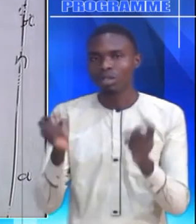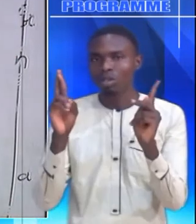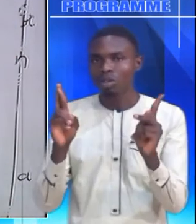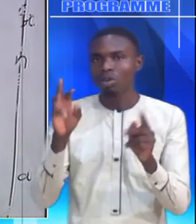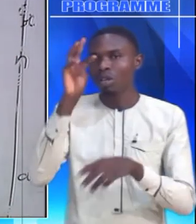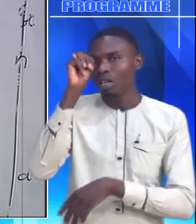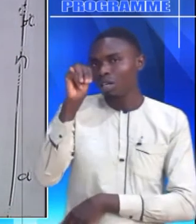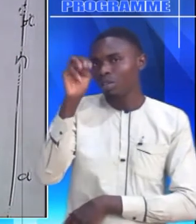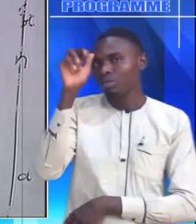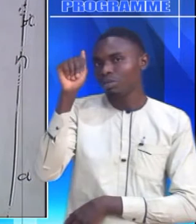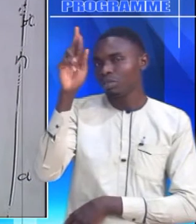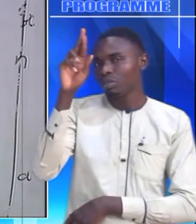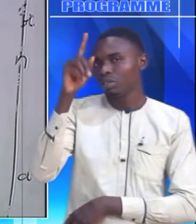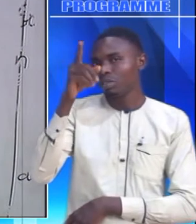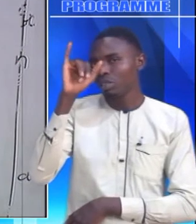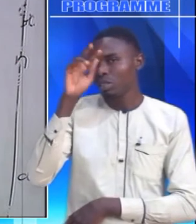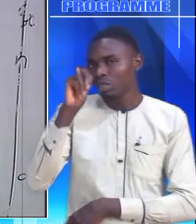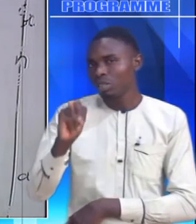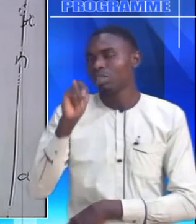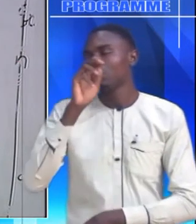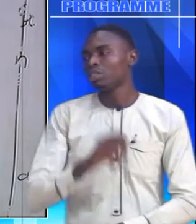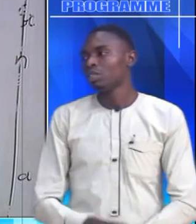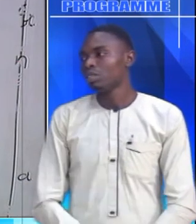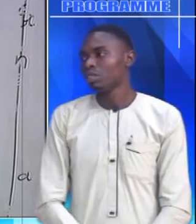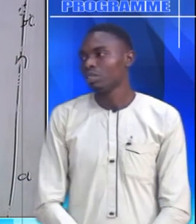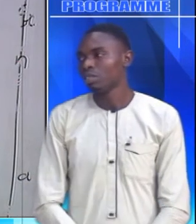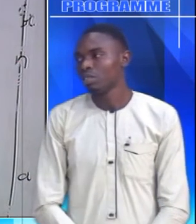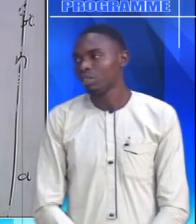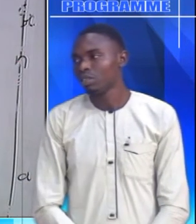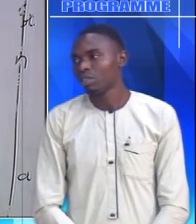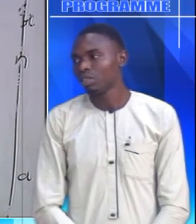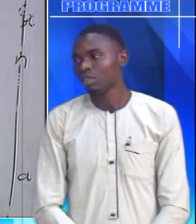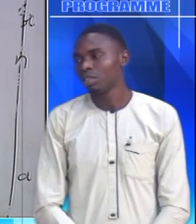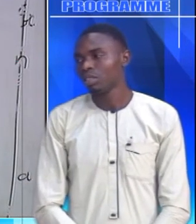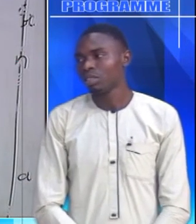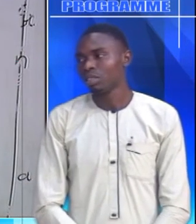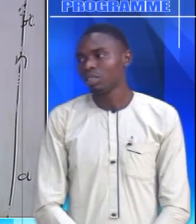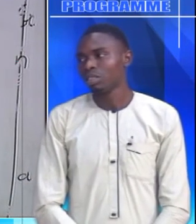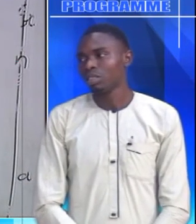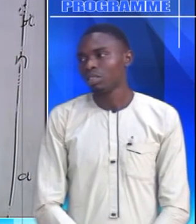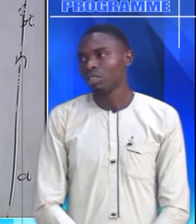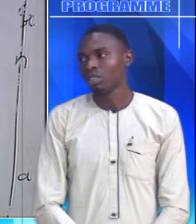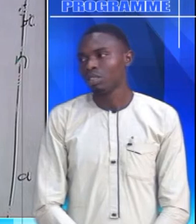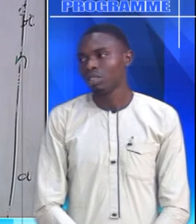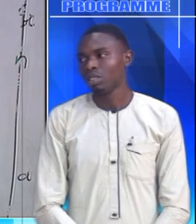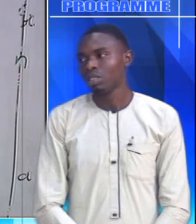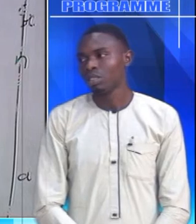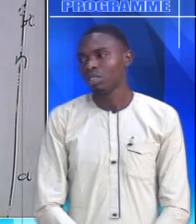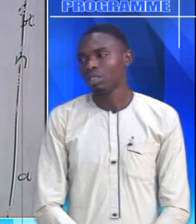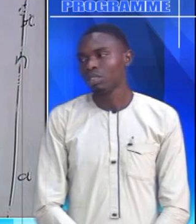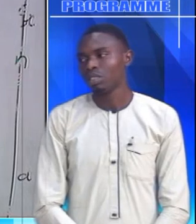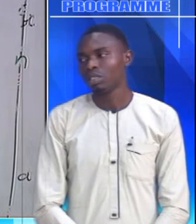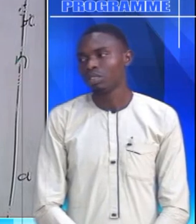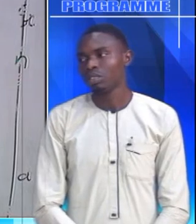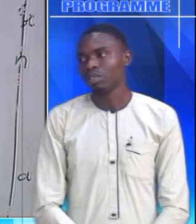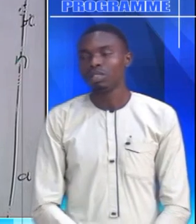Margin. And students at home, please, all this sound, each time you want to study of